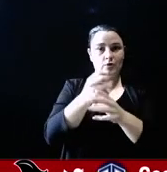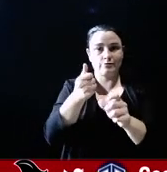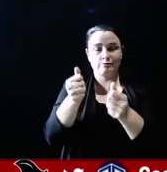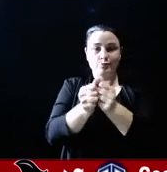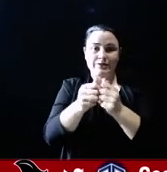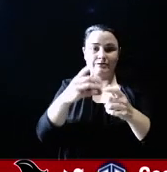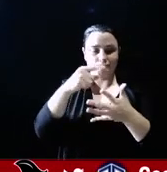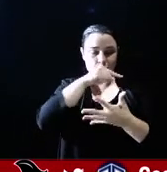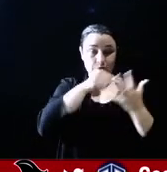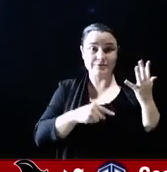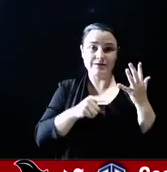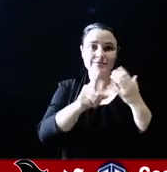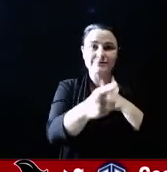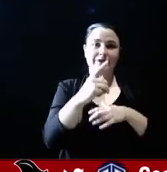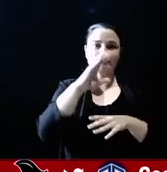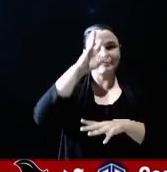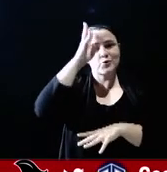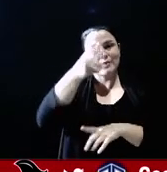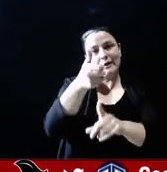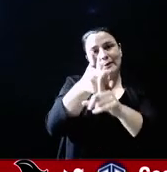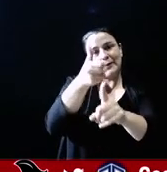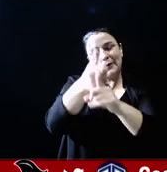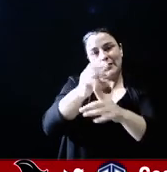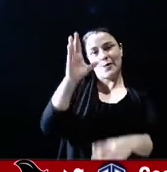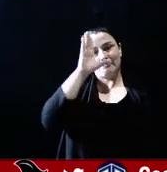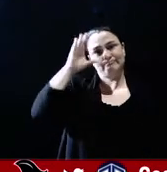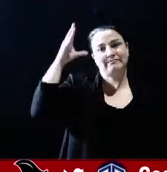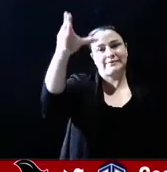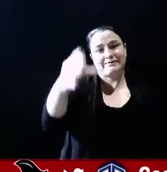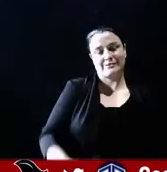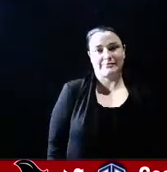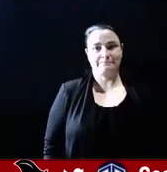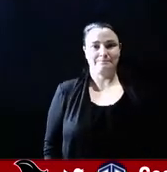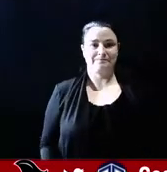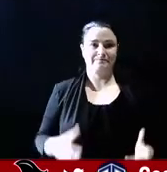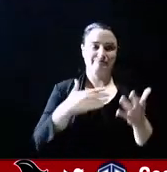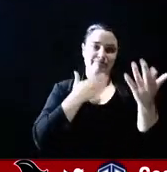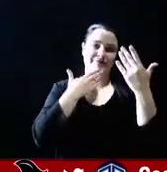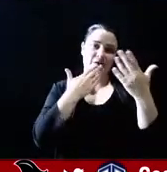own destiny. Thank you, and congratulations, class of 2021.